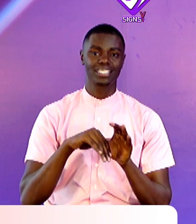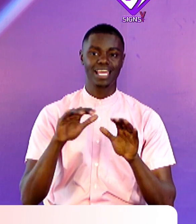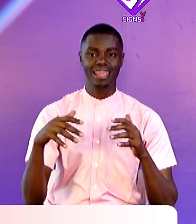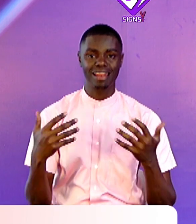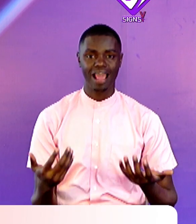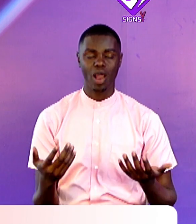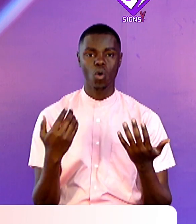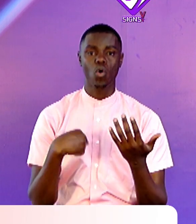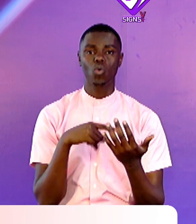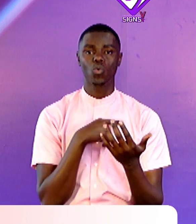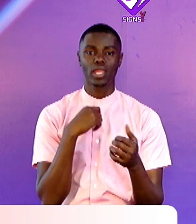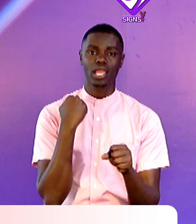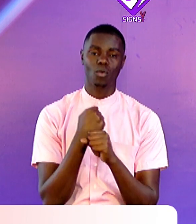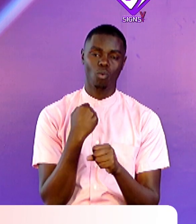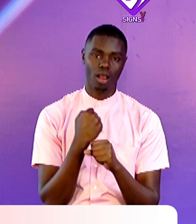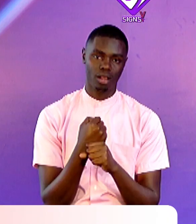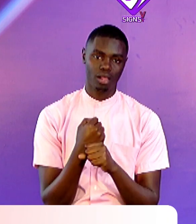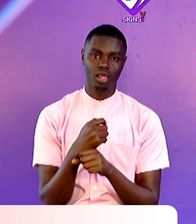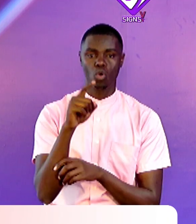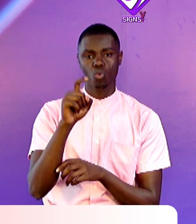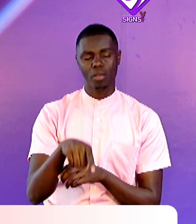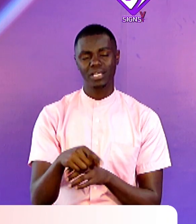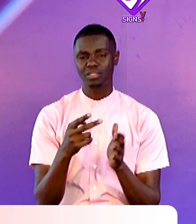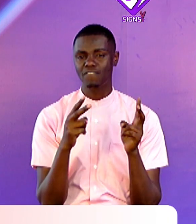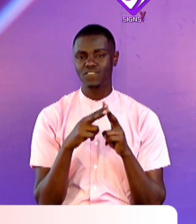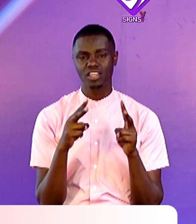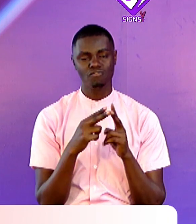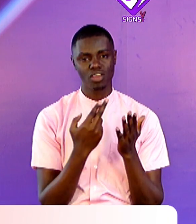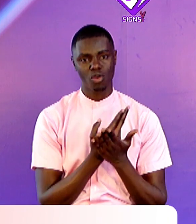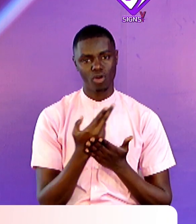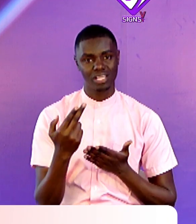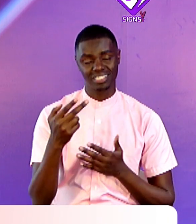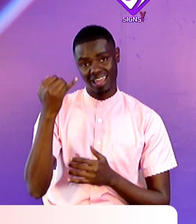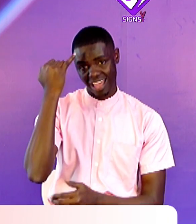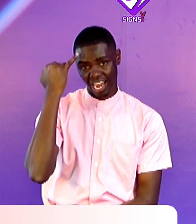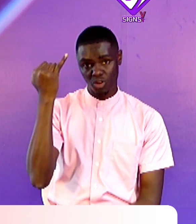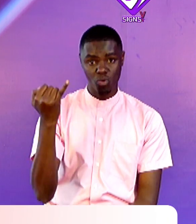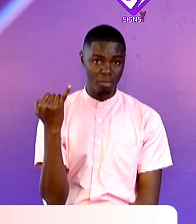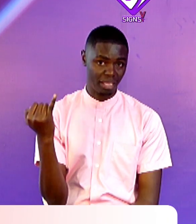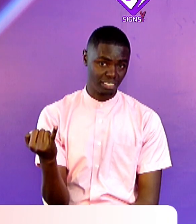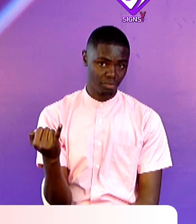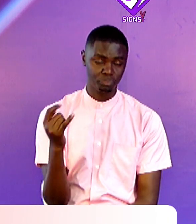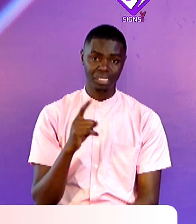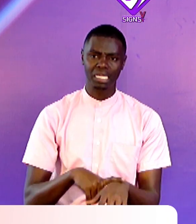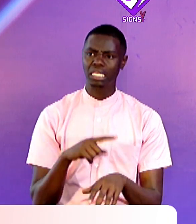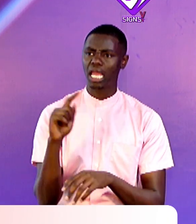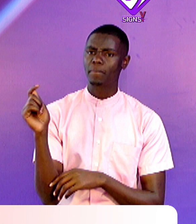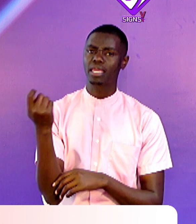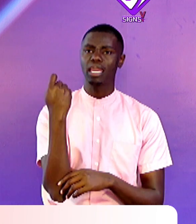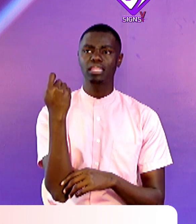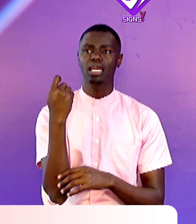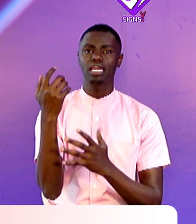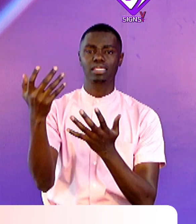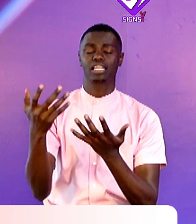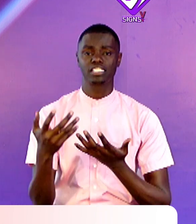handle our sportsmen. Absolutely. We have to be very genuine. Can you imagine when Kenya is supposed to receive